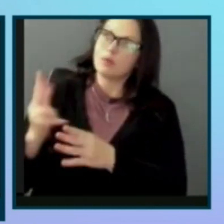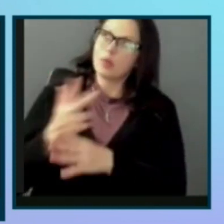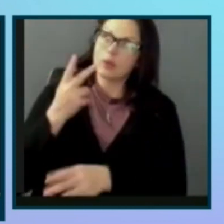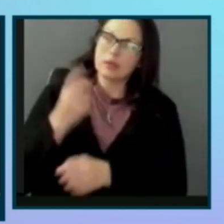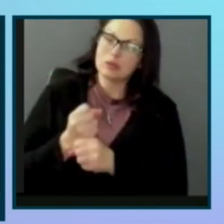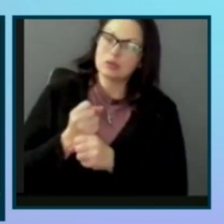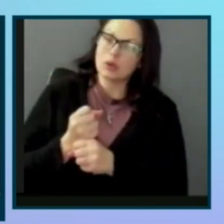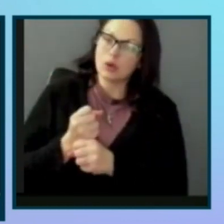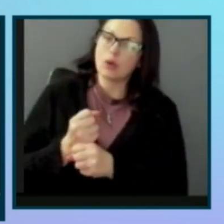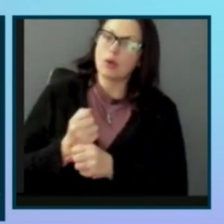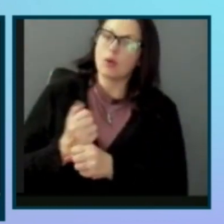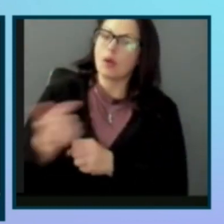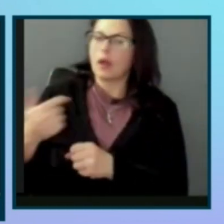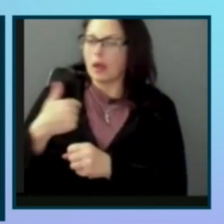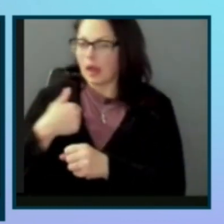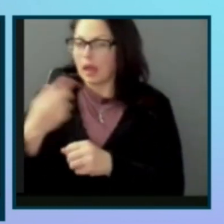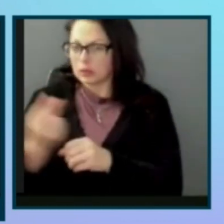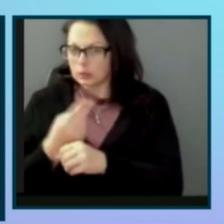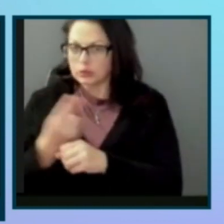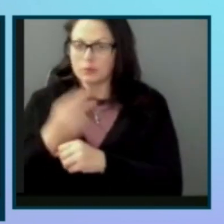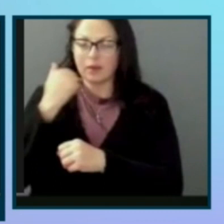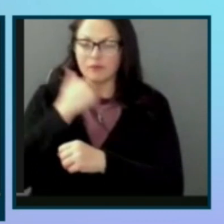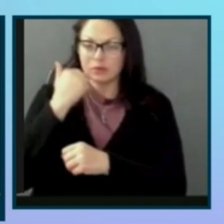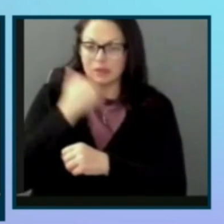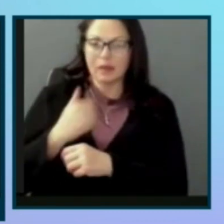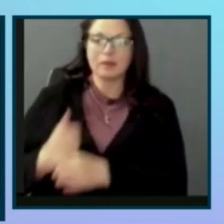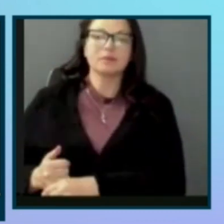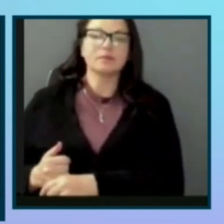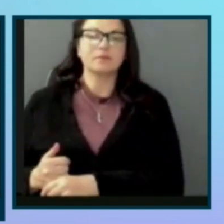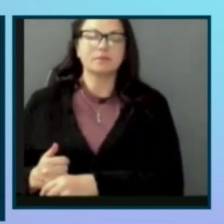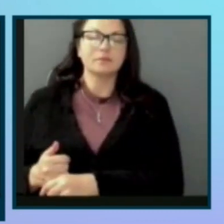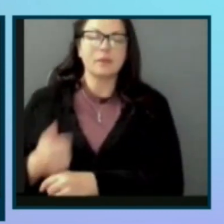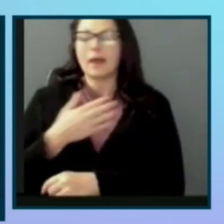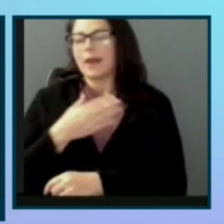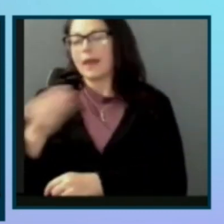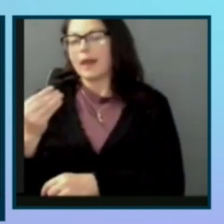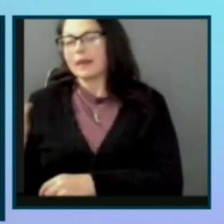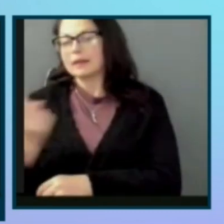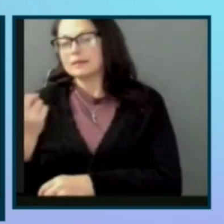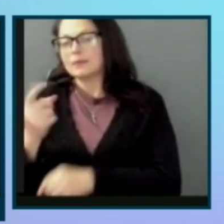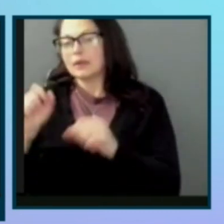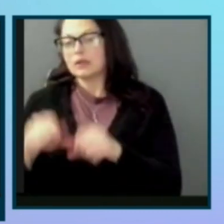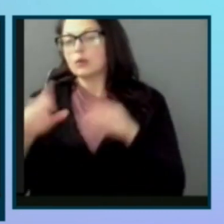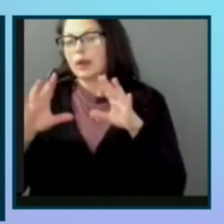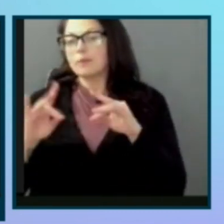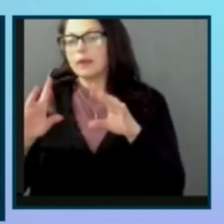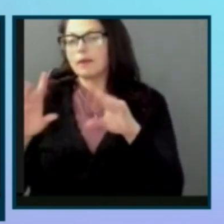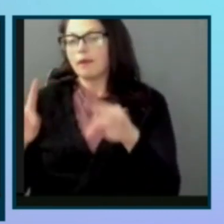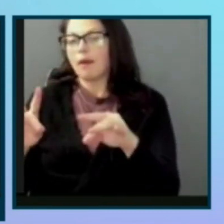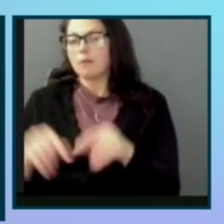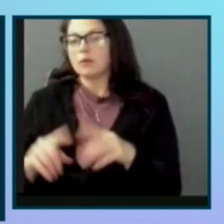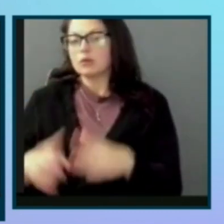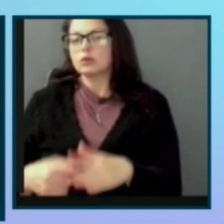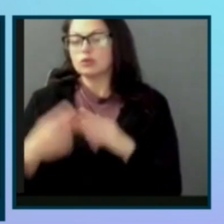ago. I do use them on a daily basis. And it's really something that you can pick up. Just start using it on